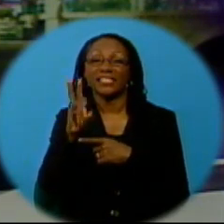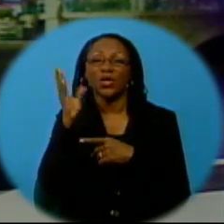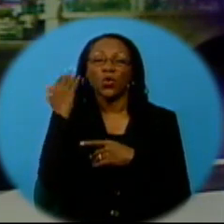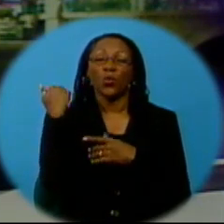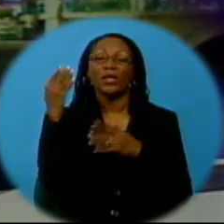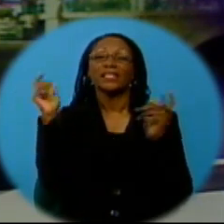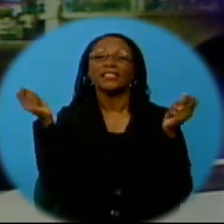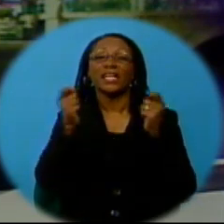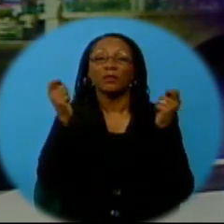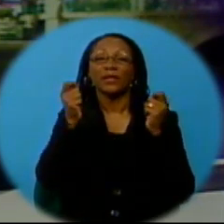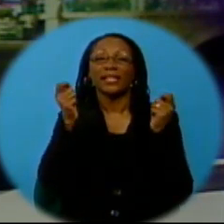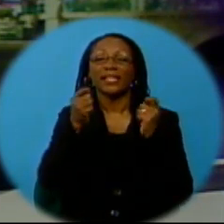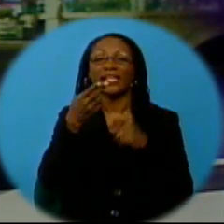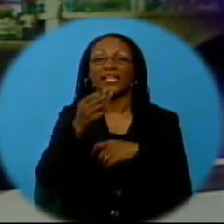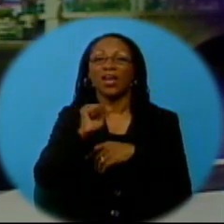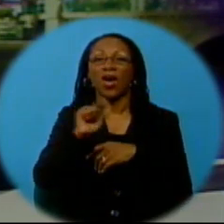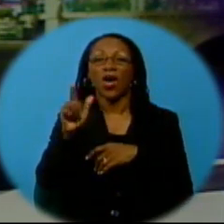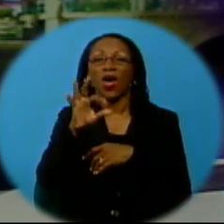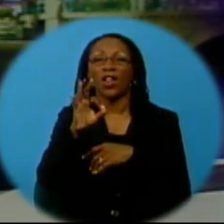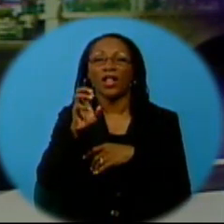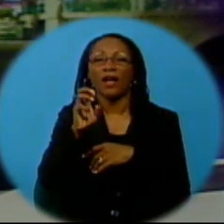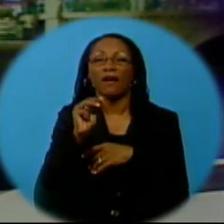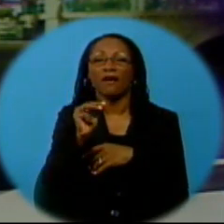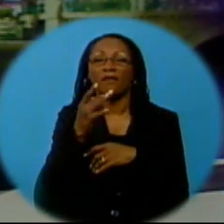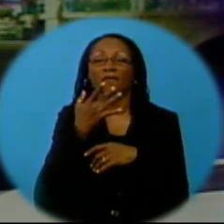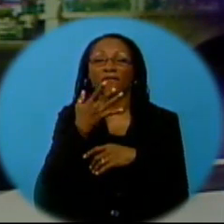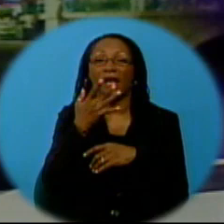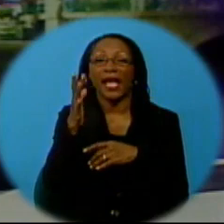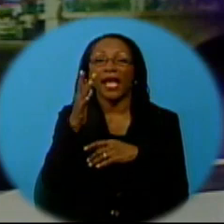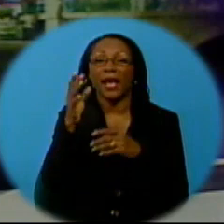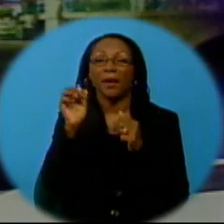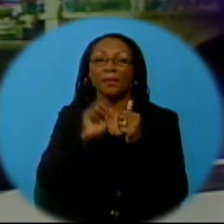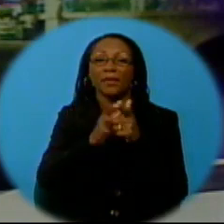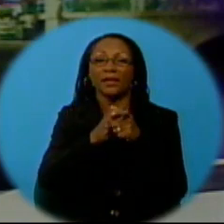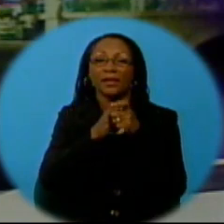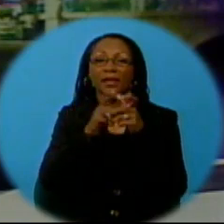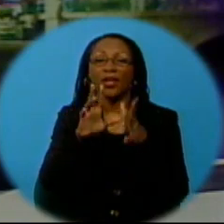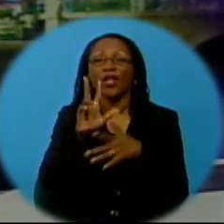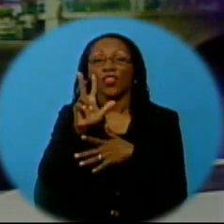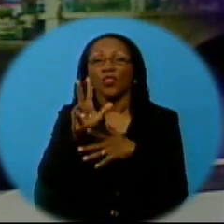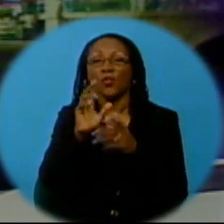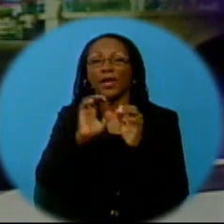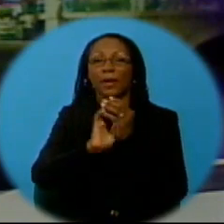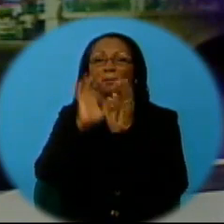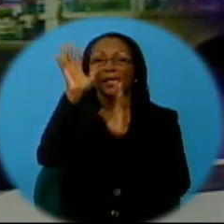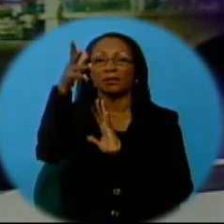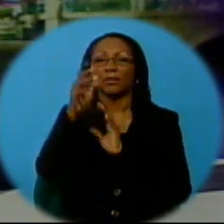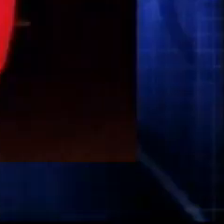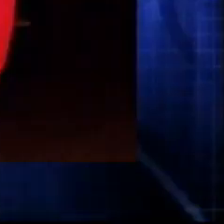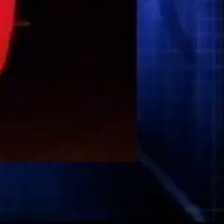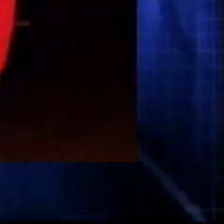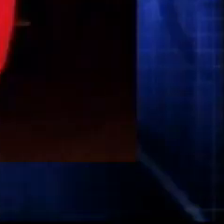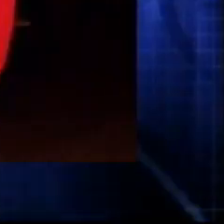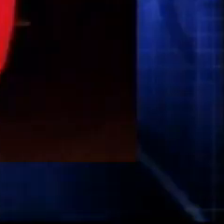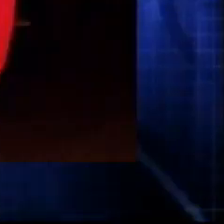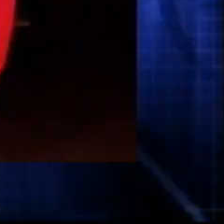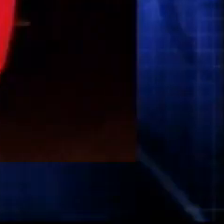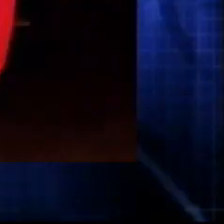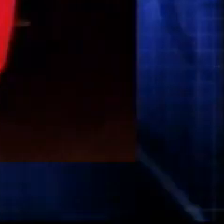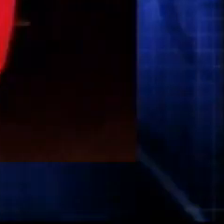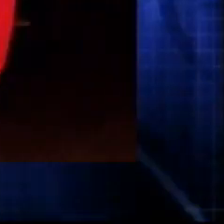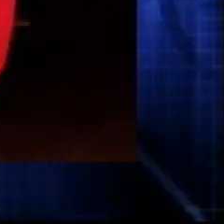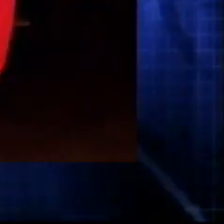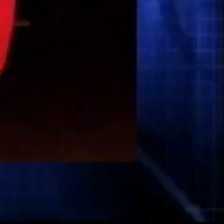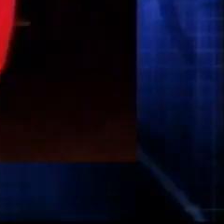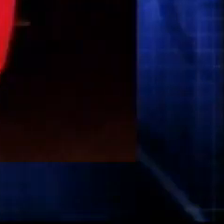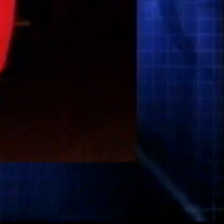of Fame induction ceremony for six athletes, the others being three basketballers, a footballer, and an administrator. During her four